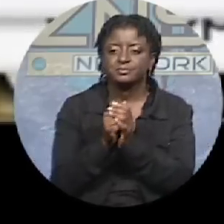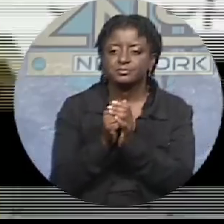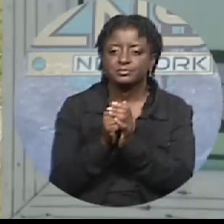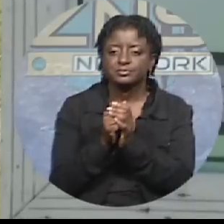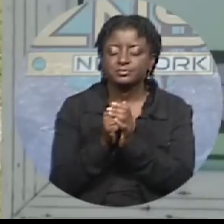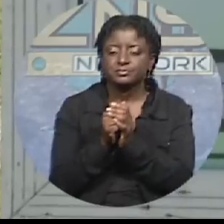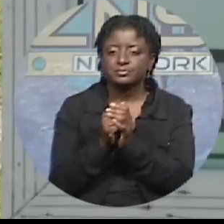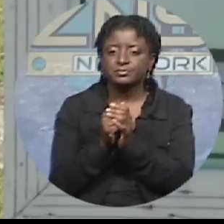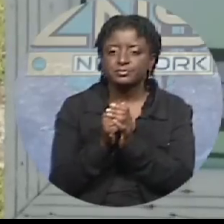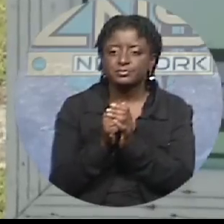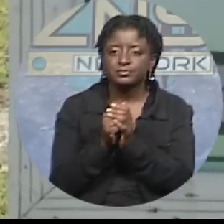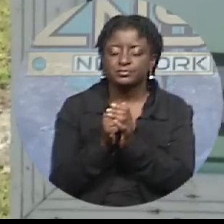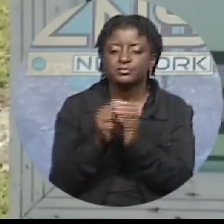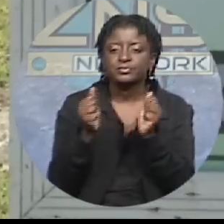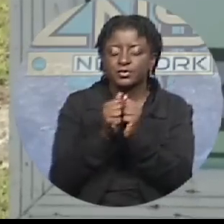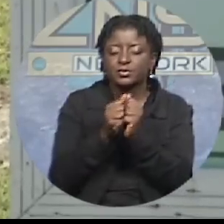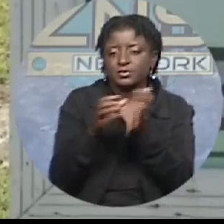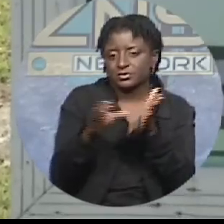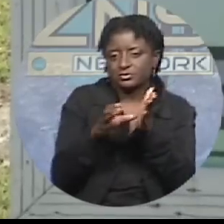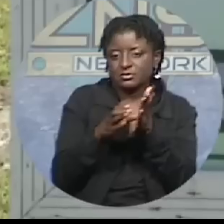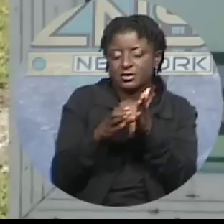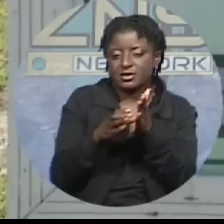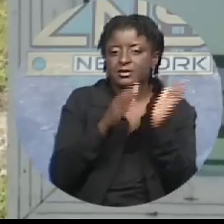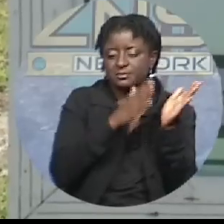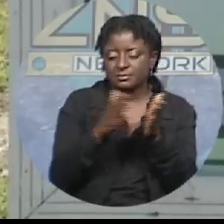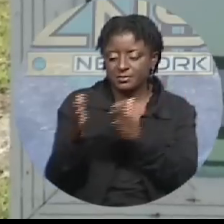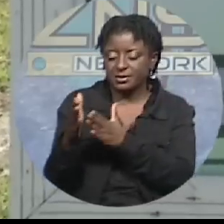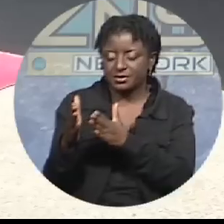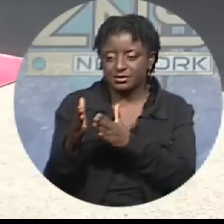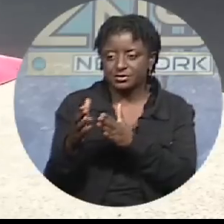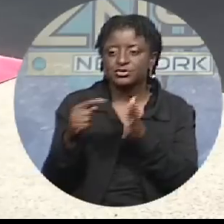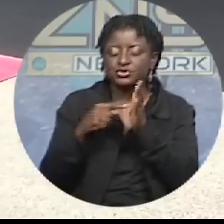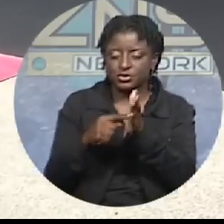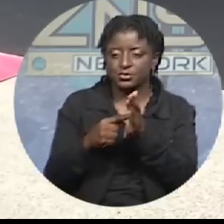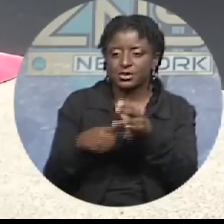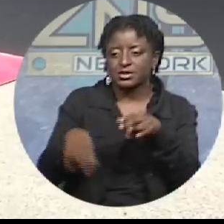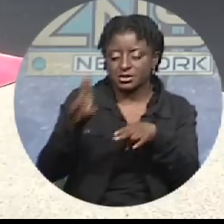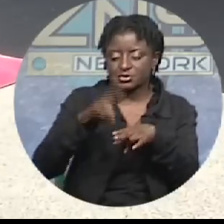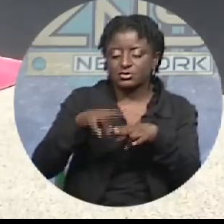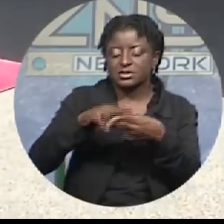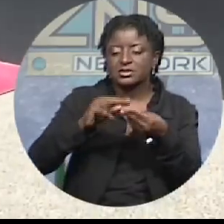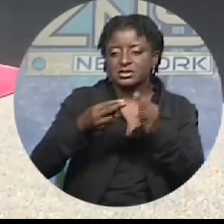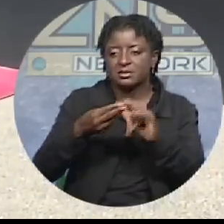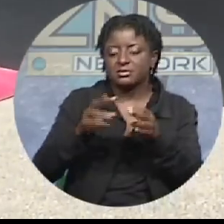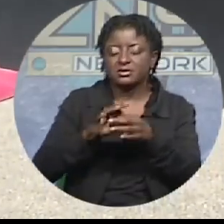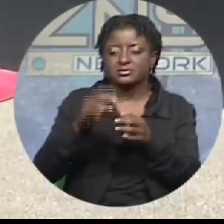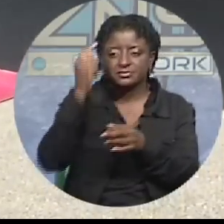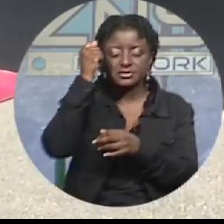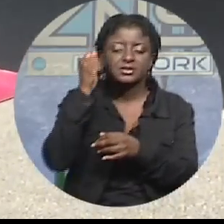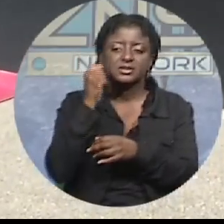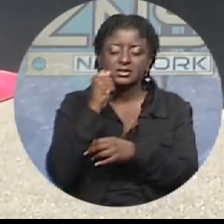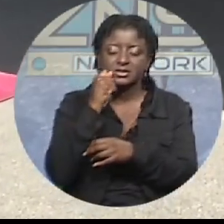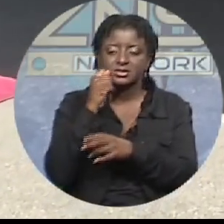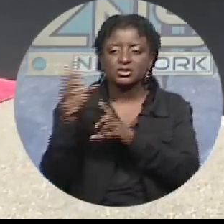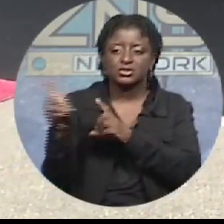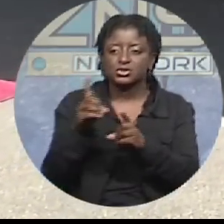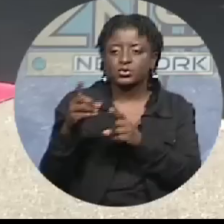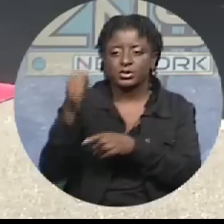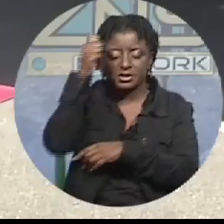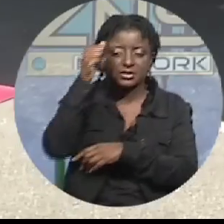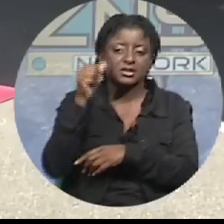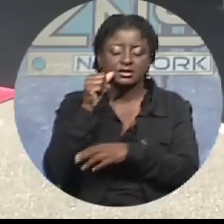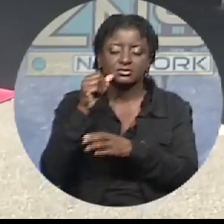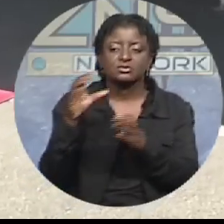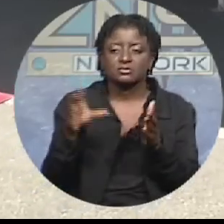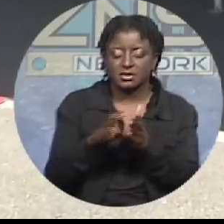News. With crime trends pointing to an increased number of juveniles committing what can be considered adult offenses, a prison official